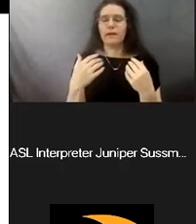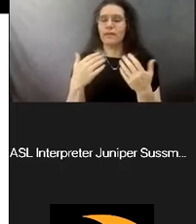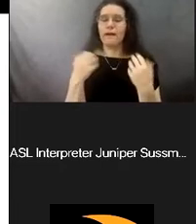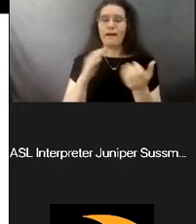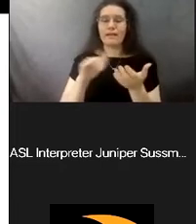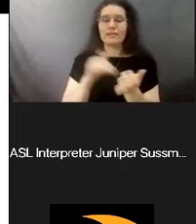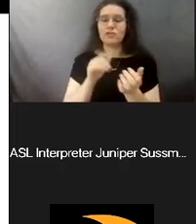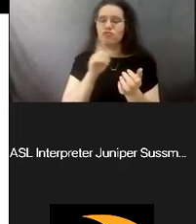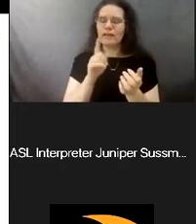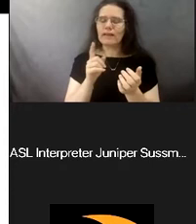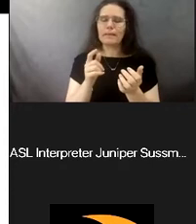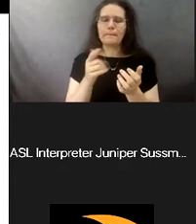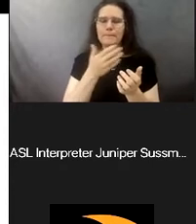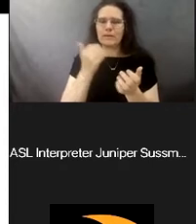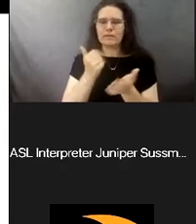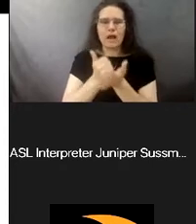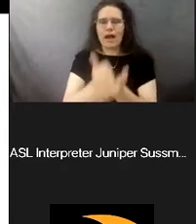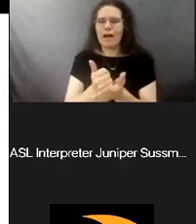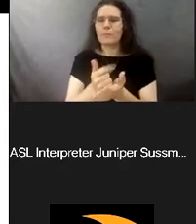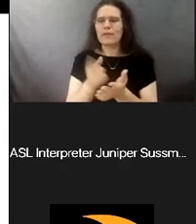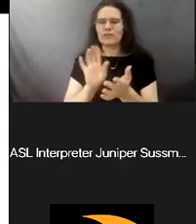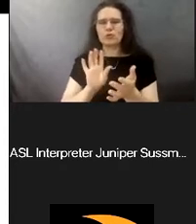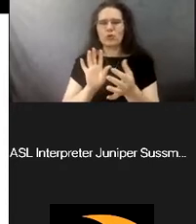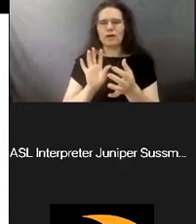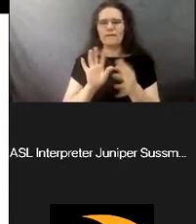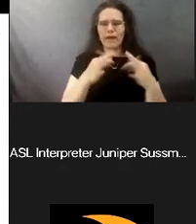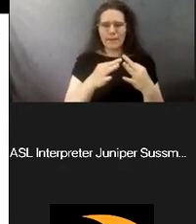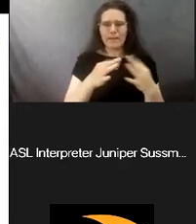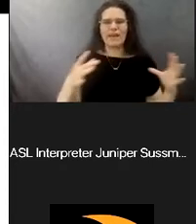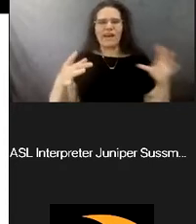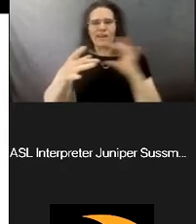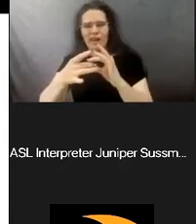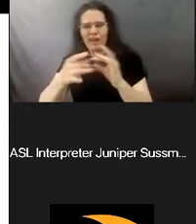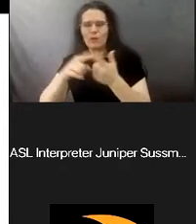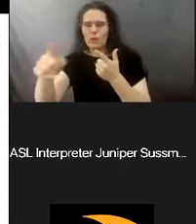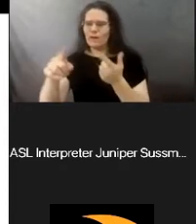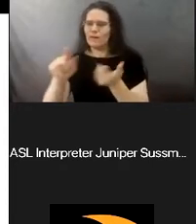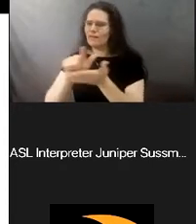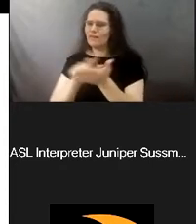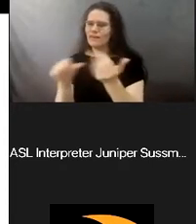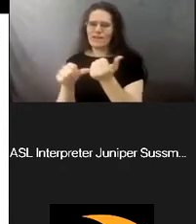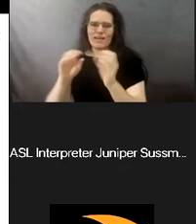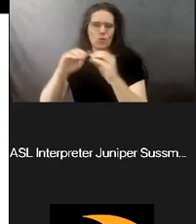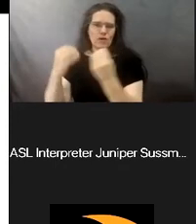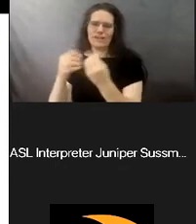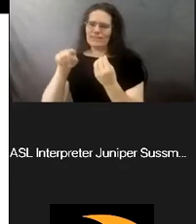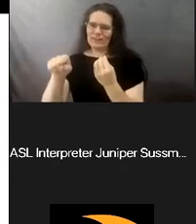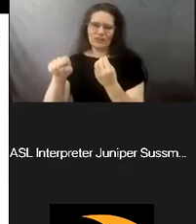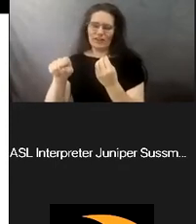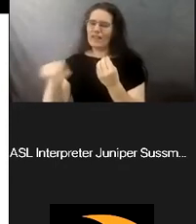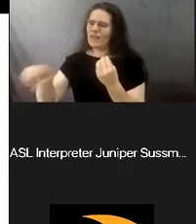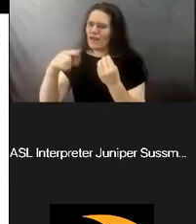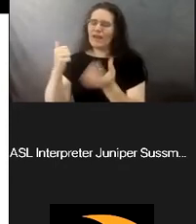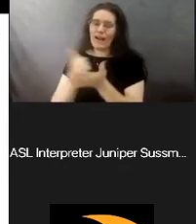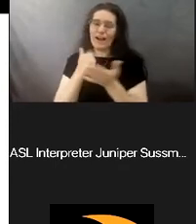get them connected to somebody from legal aid or somebody who has that understanding and background. So I should have started with that one because that